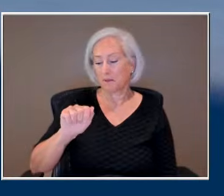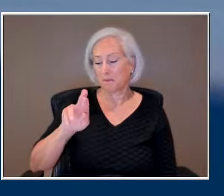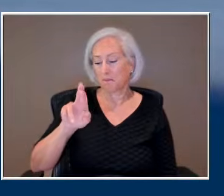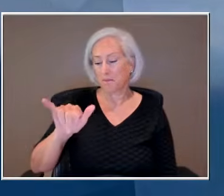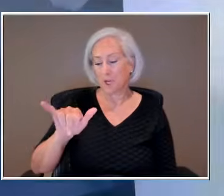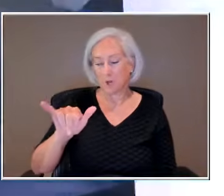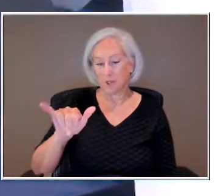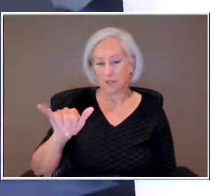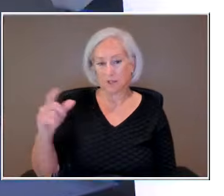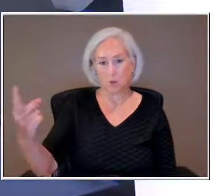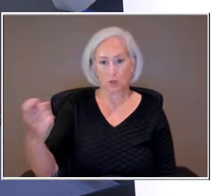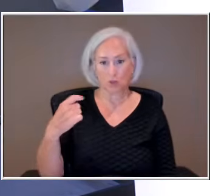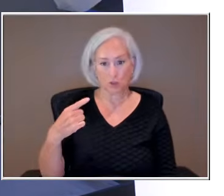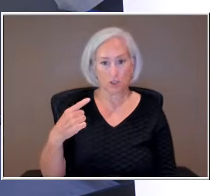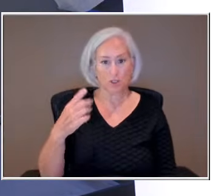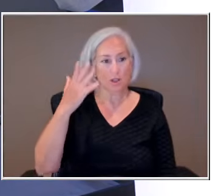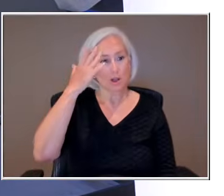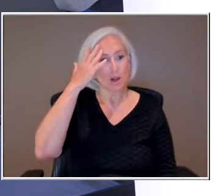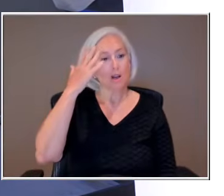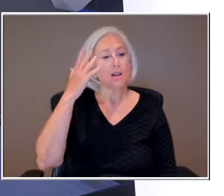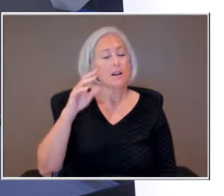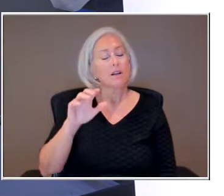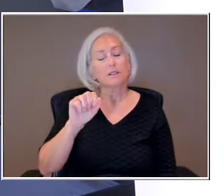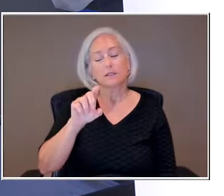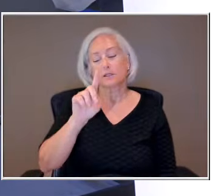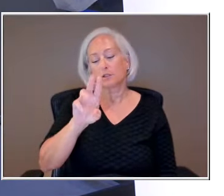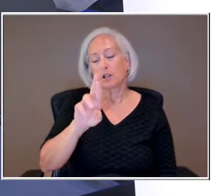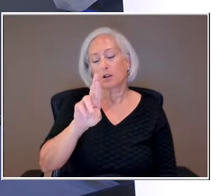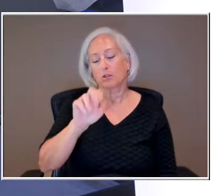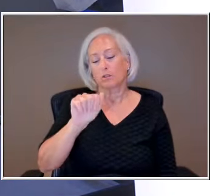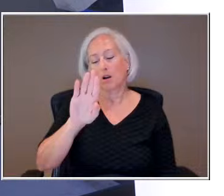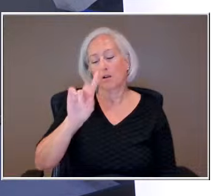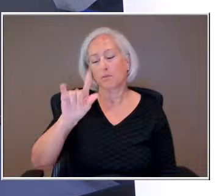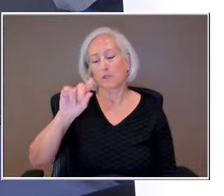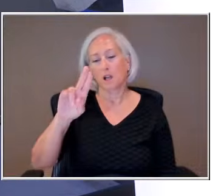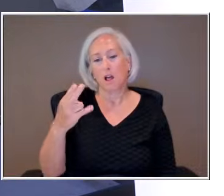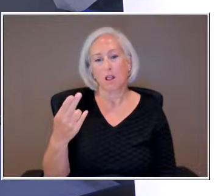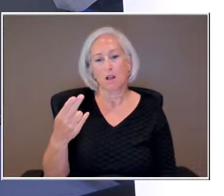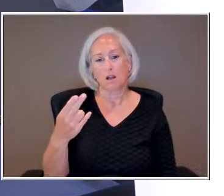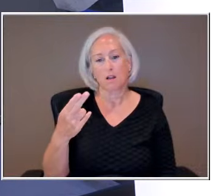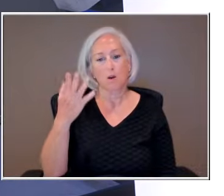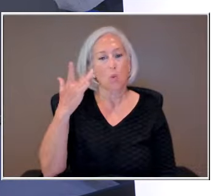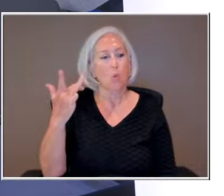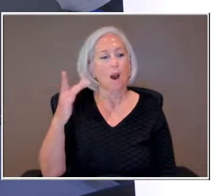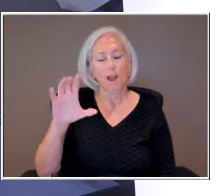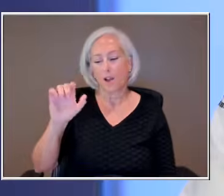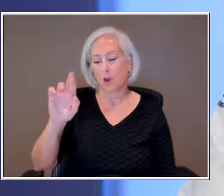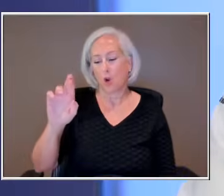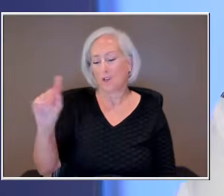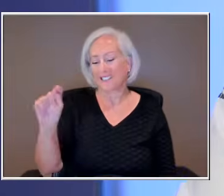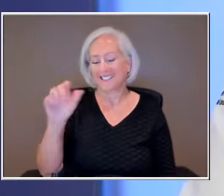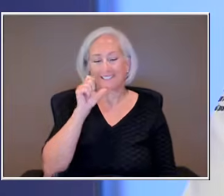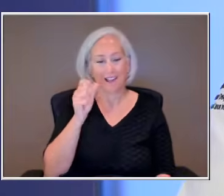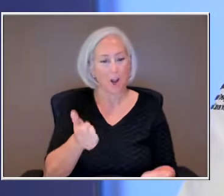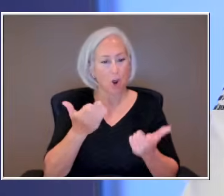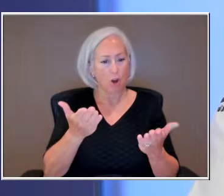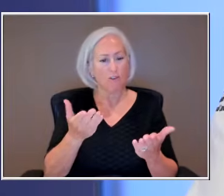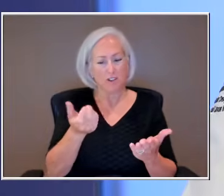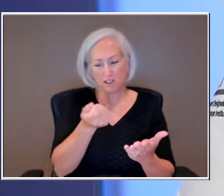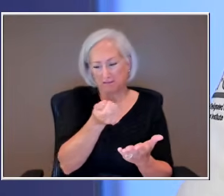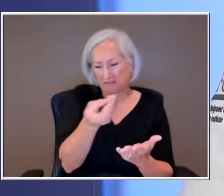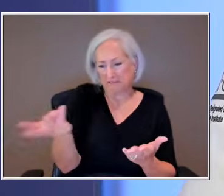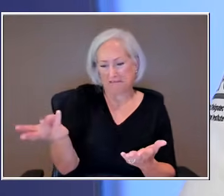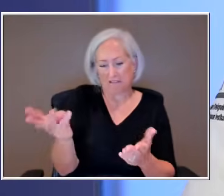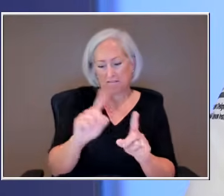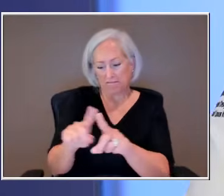Abdullah, why isn't CAR T therapy offered at more places? Yeah, I think that's another question, is that we have to understand how